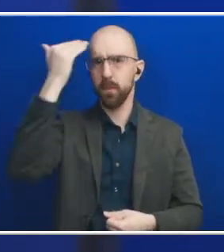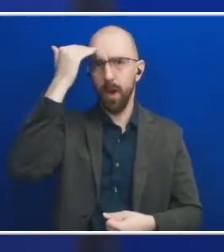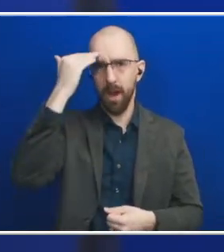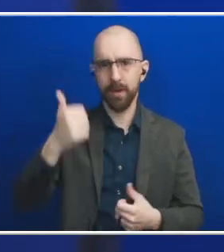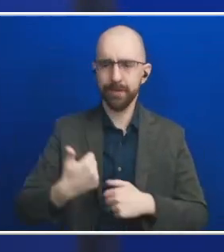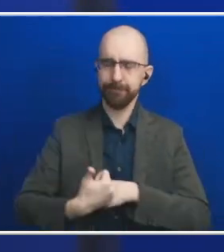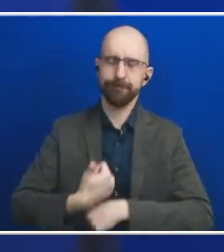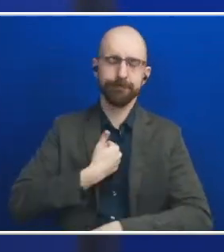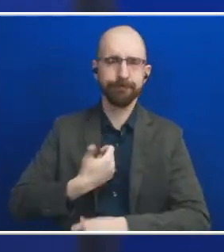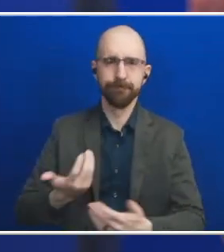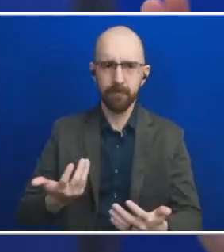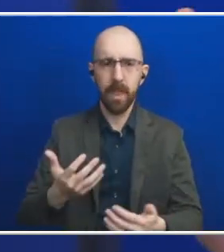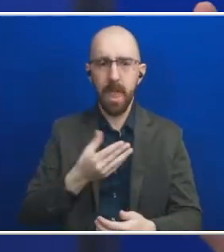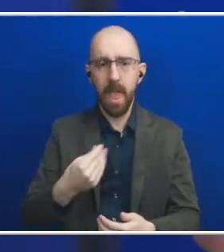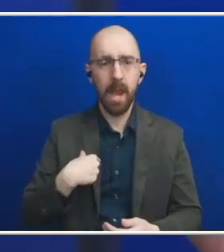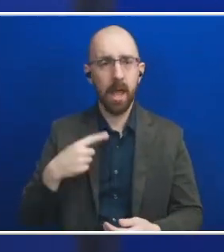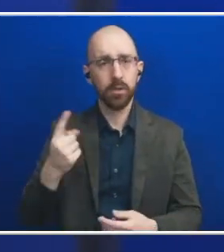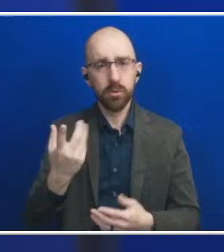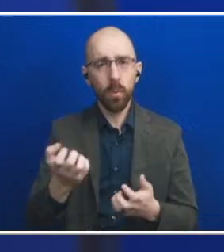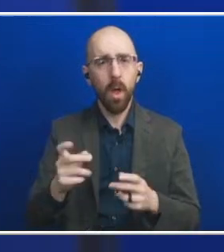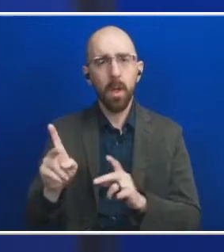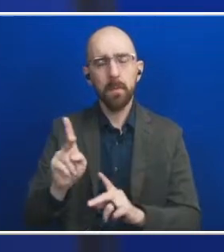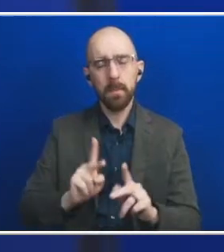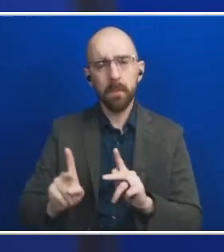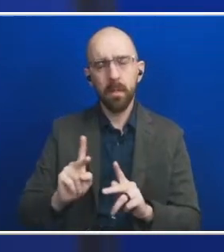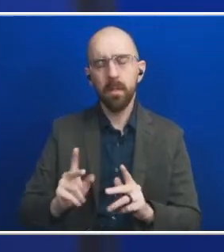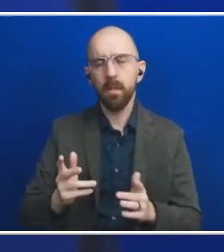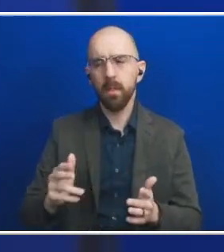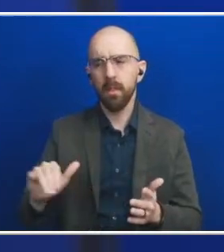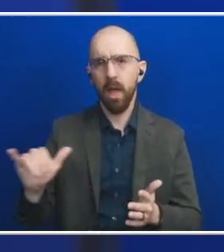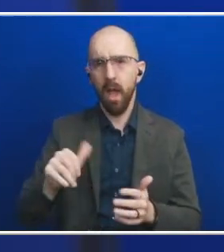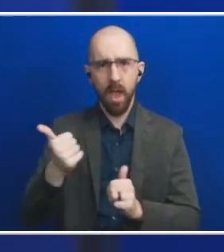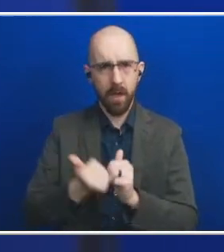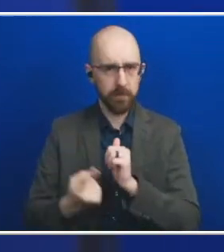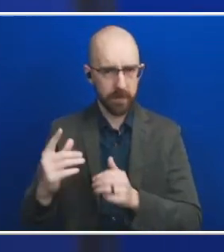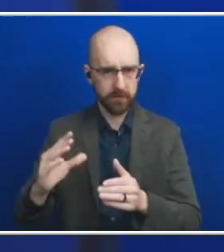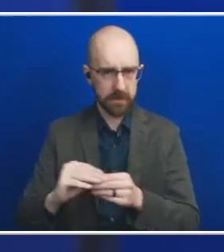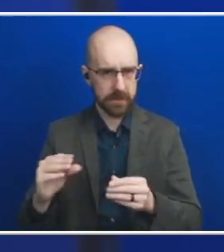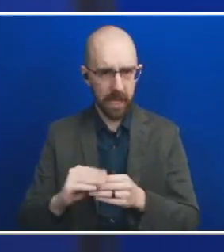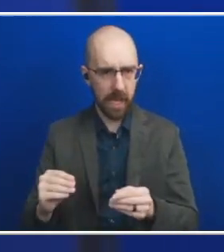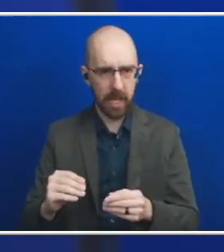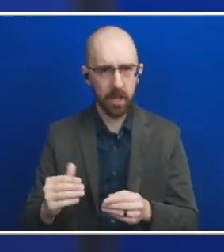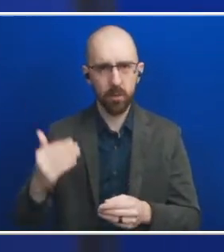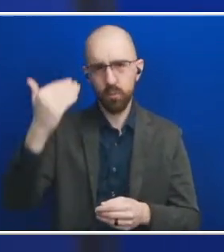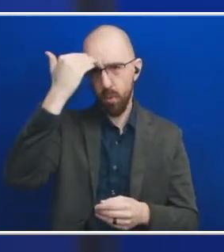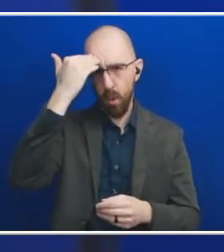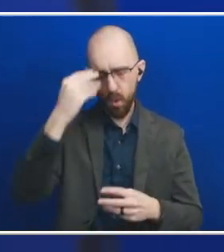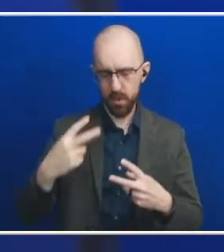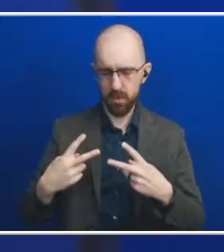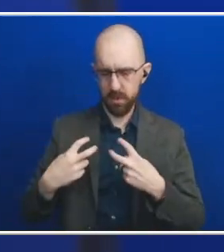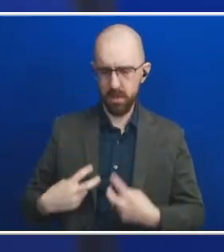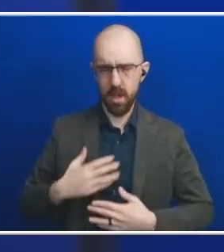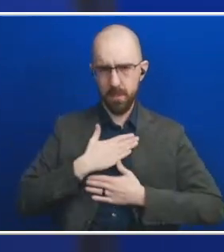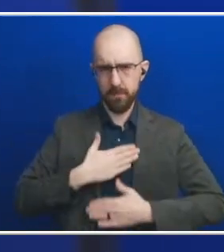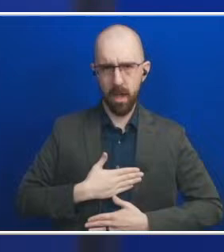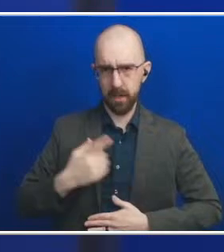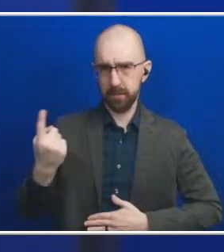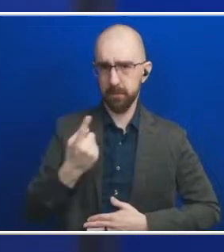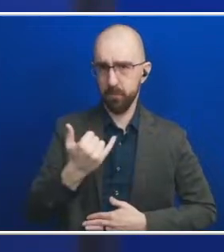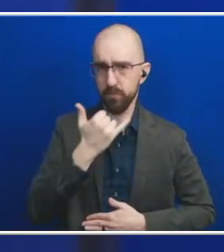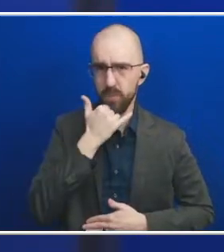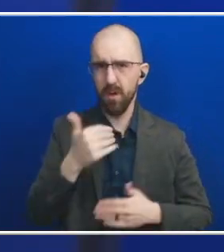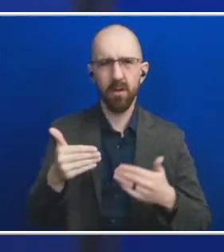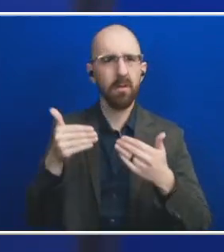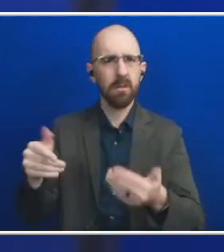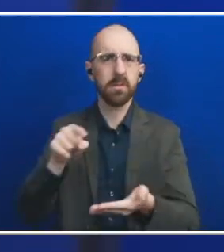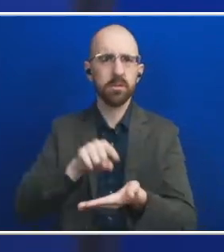And I just want people, like everybody's been saying, know your body, know if something's wrong, go get checked. It's